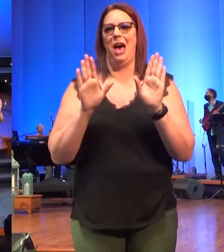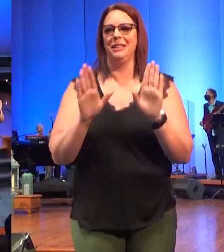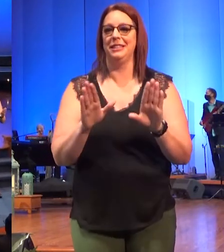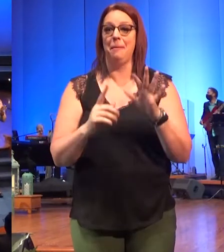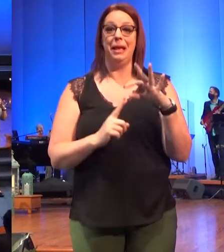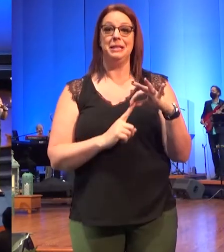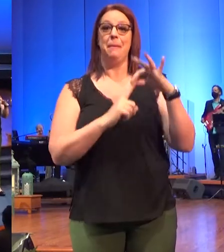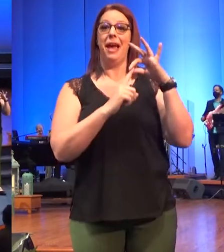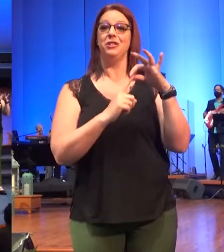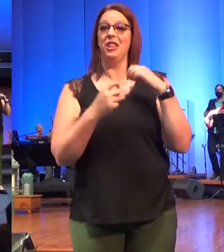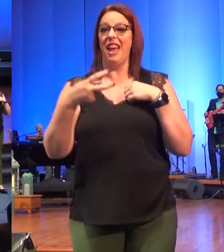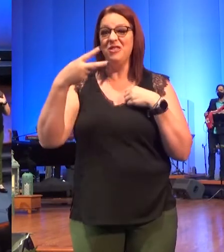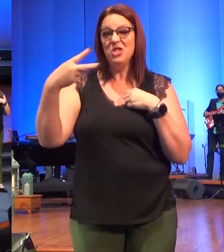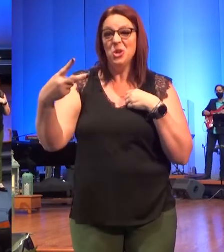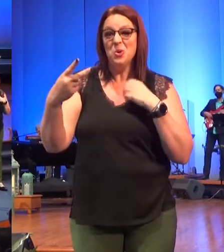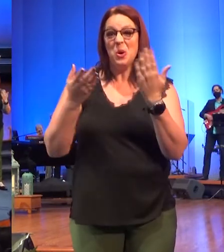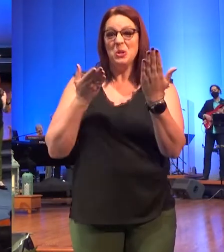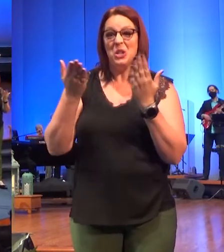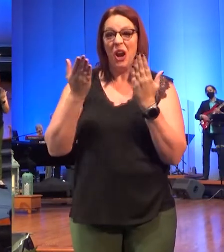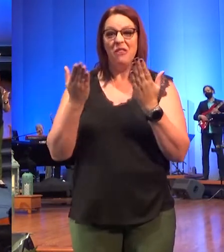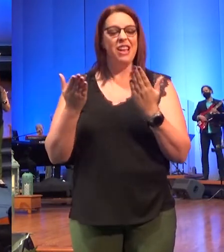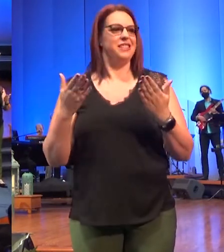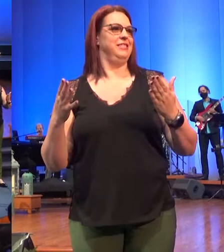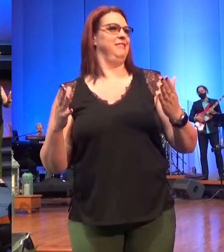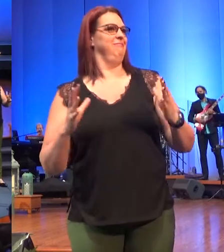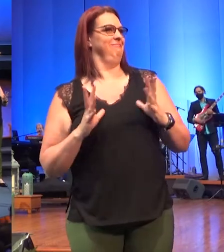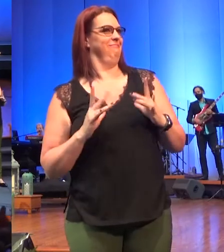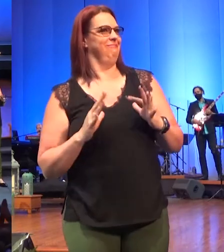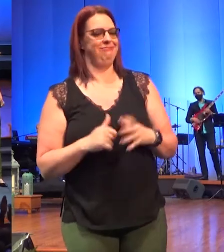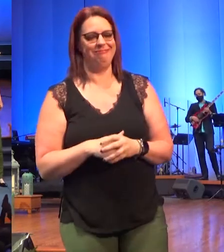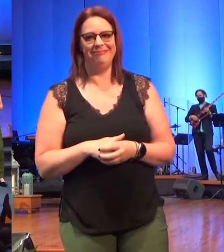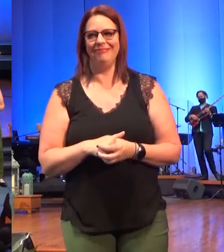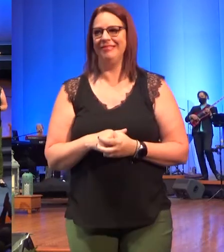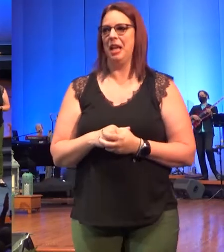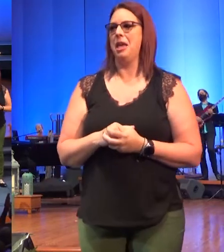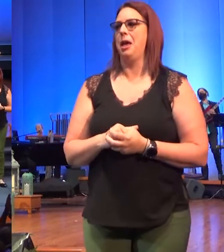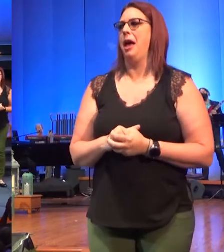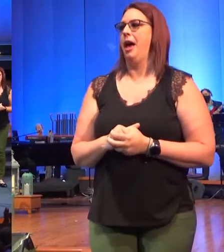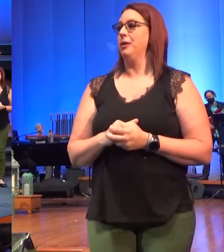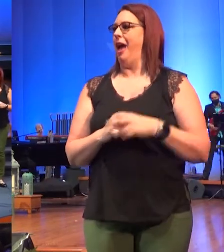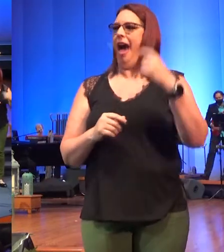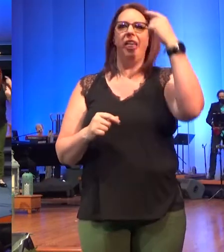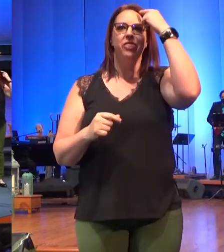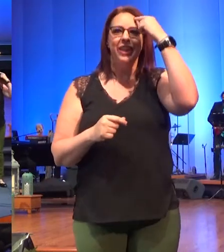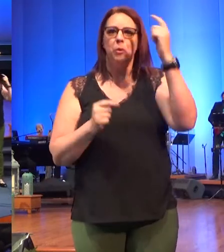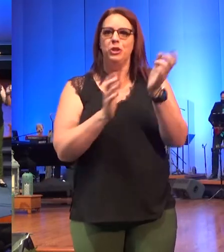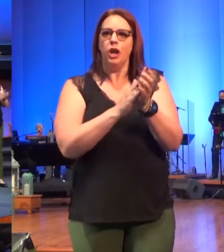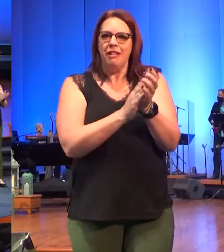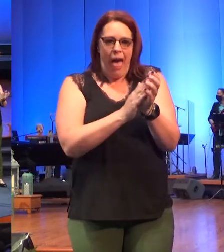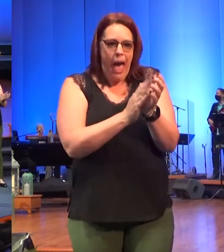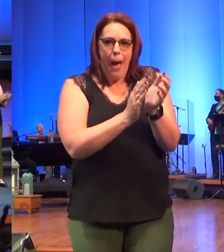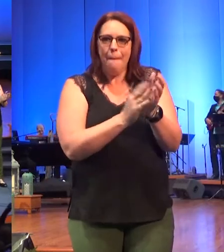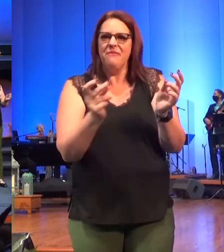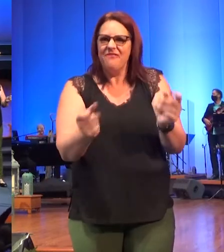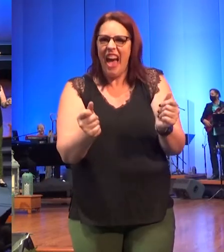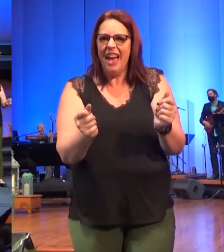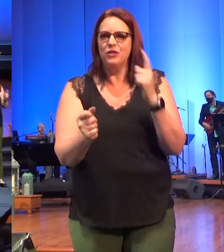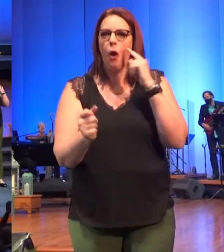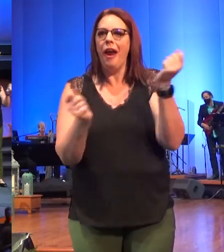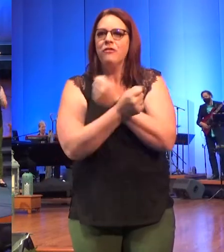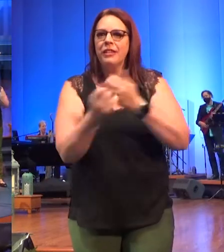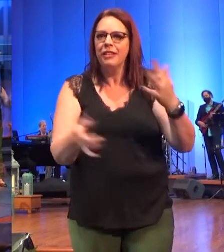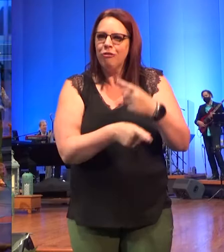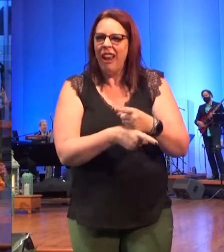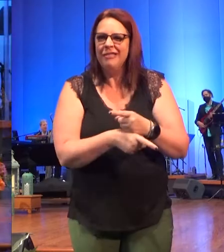especially 2 services after all. A lot of I think we should clap like that for everything, don't you think? Really fast